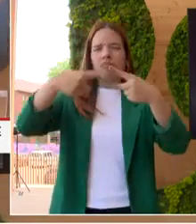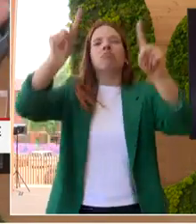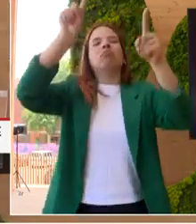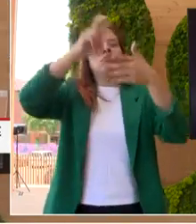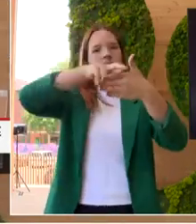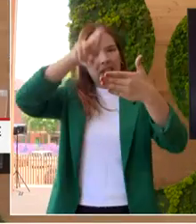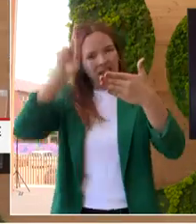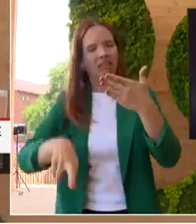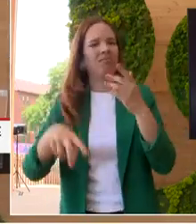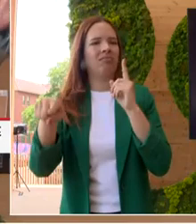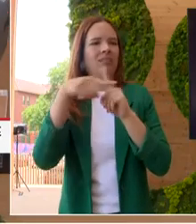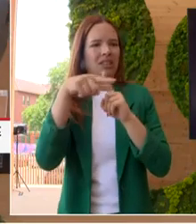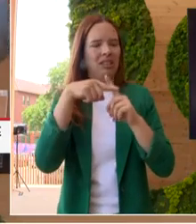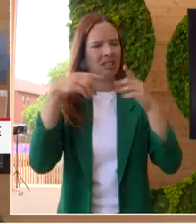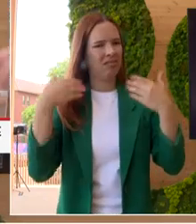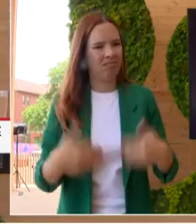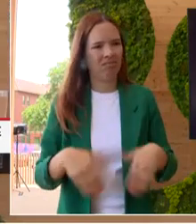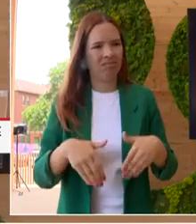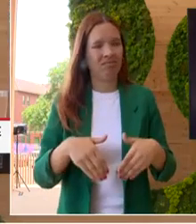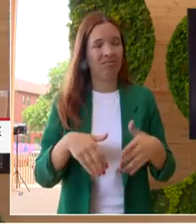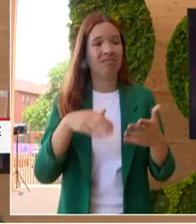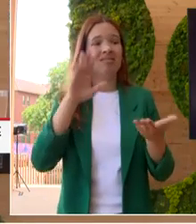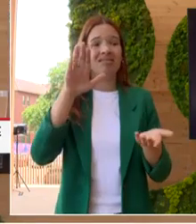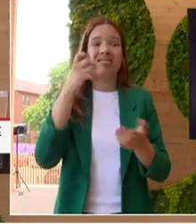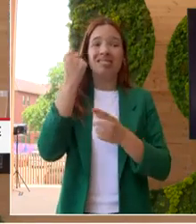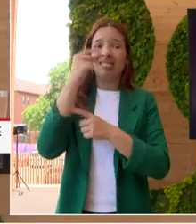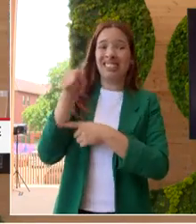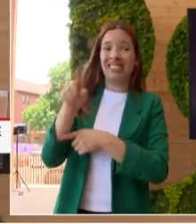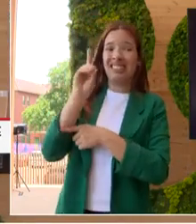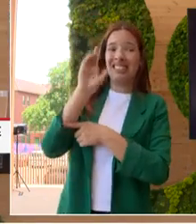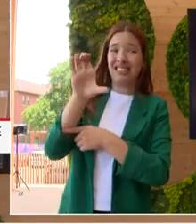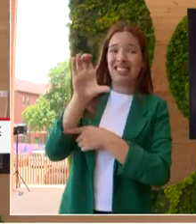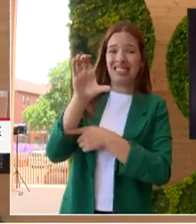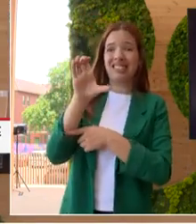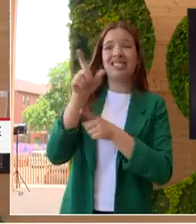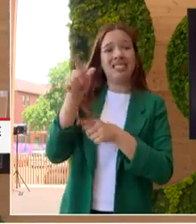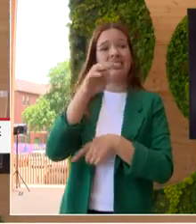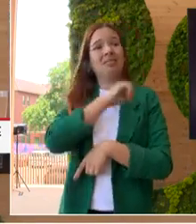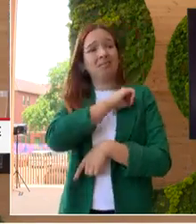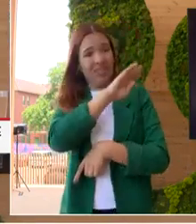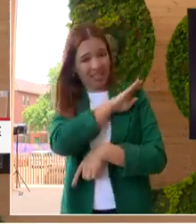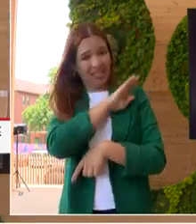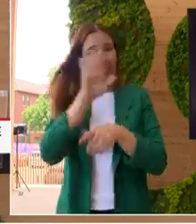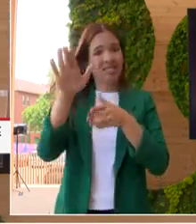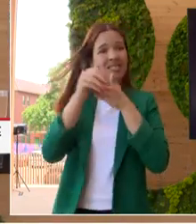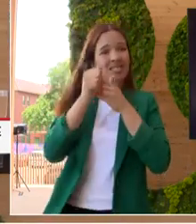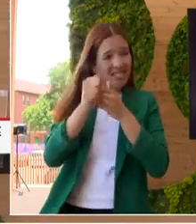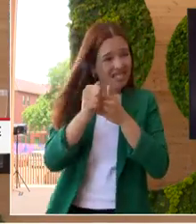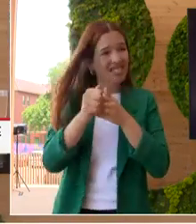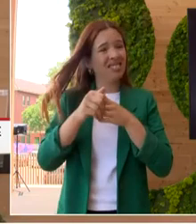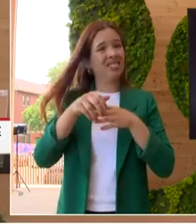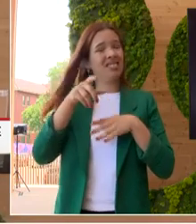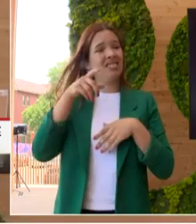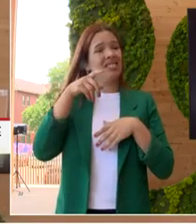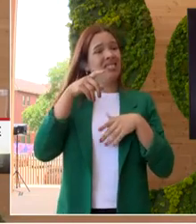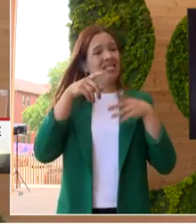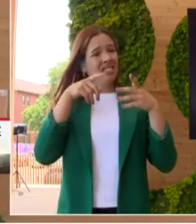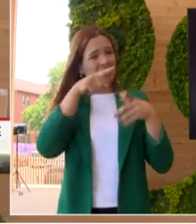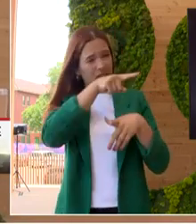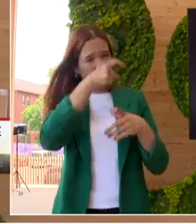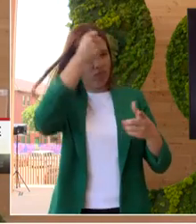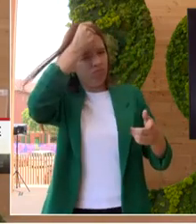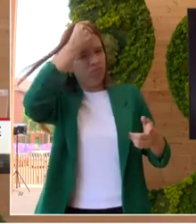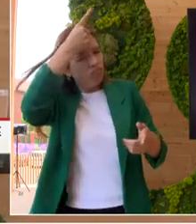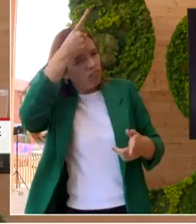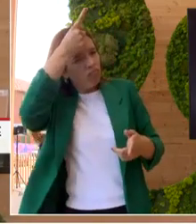are the District of Columbia, led by a mayor and a city council, and home to a people who understand that if you want to know where you're